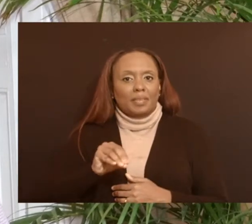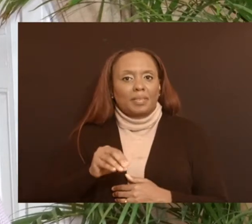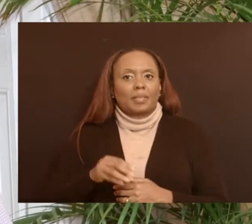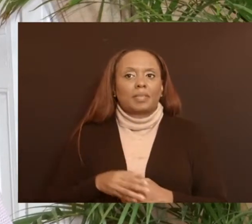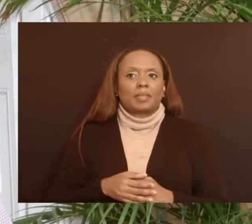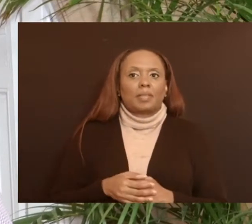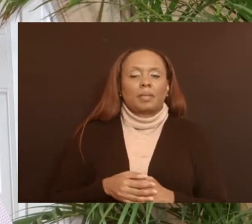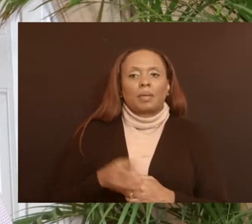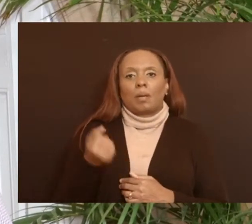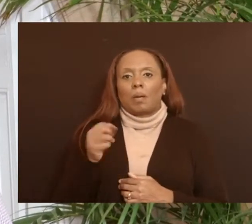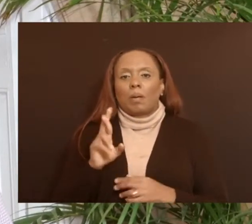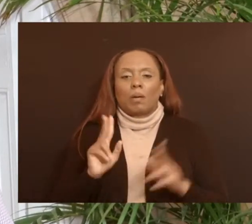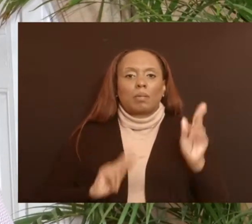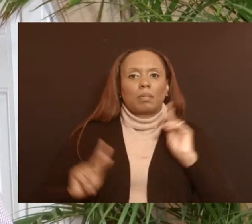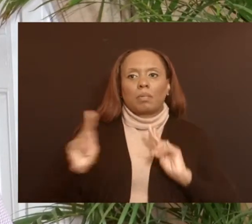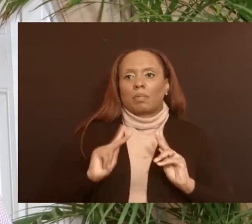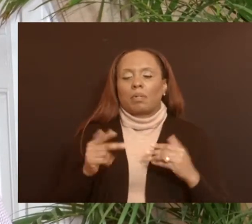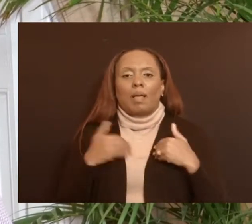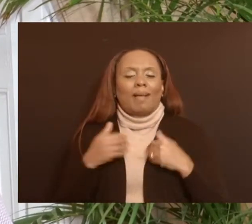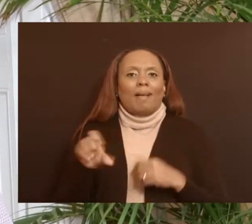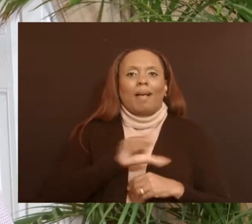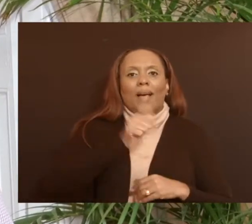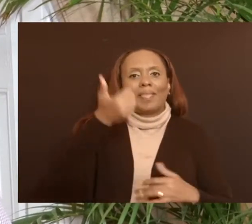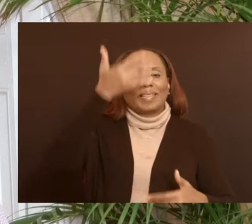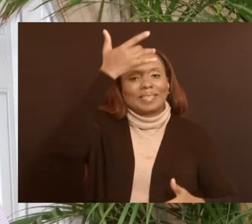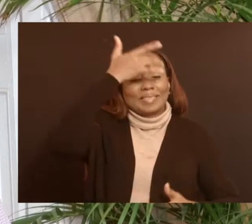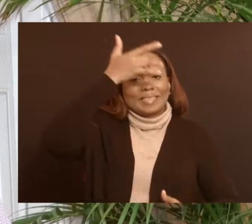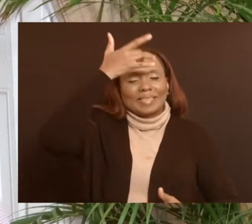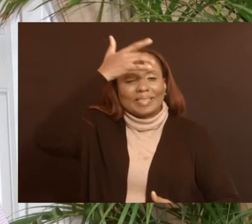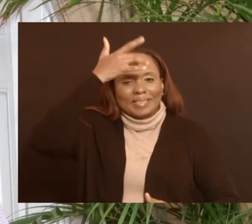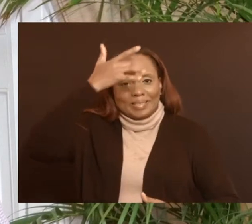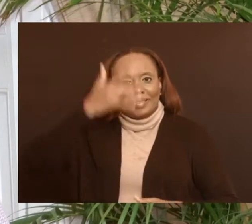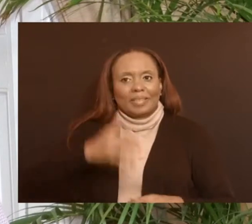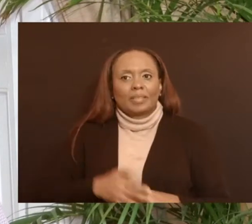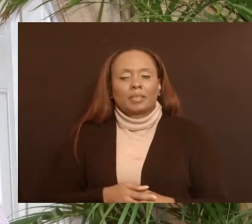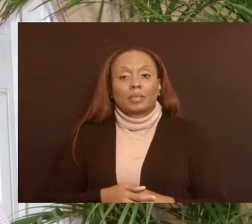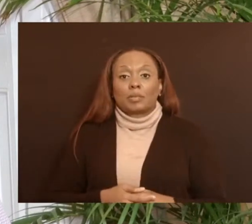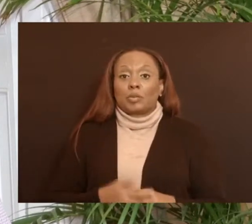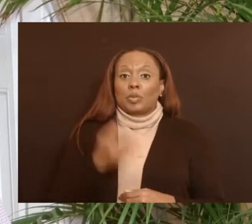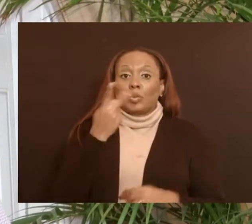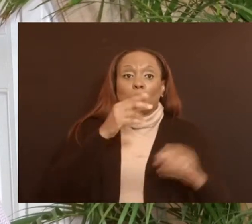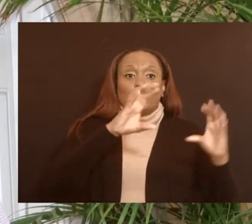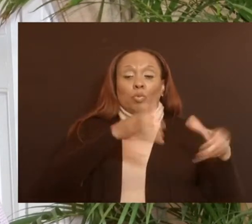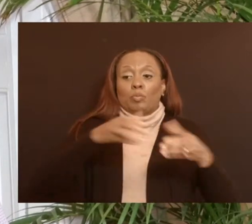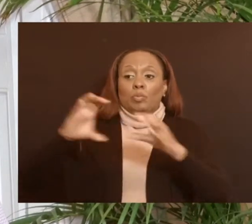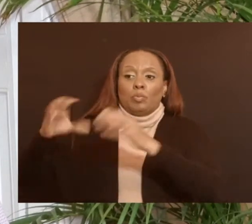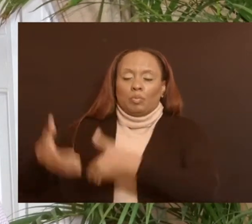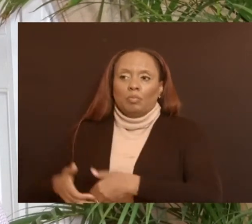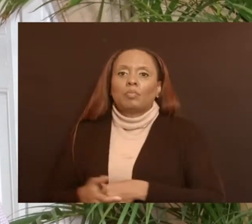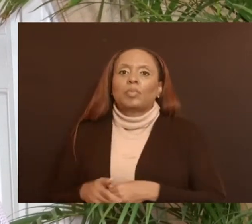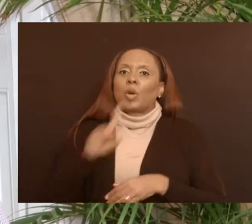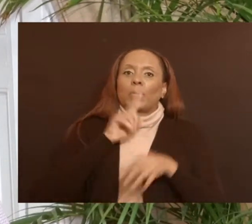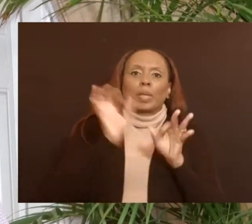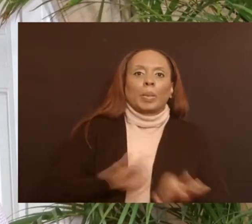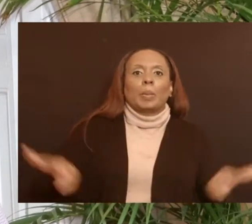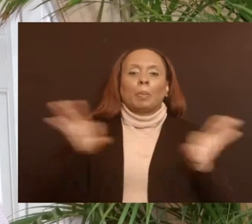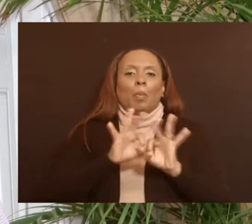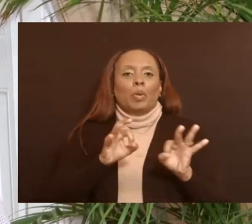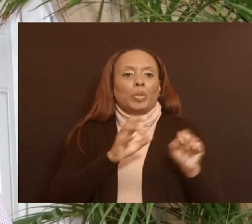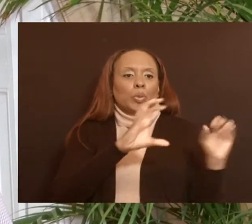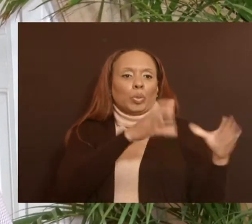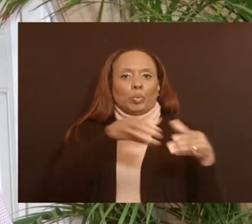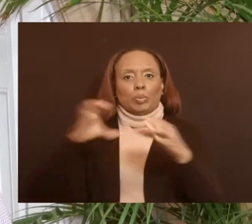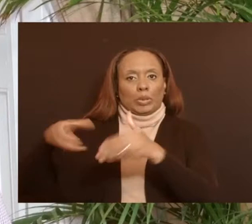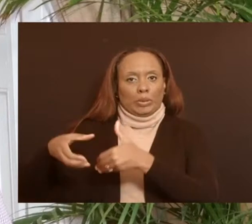who had comorbidities. We had identified those two groups as primary groups who we were